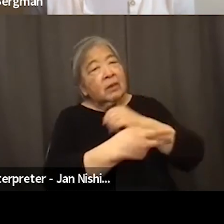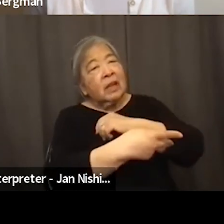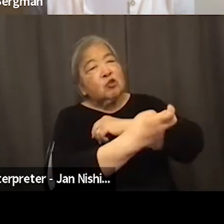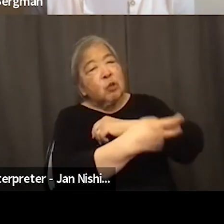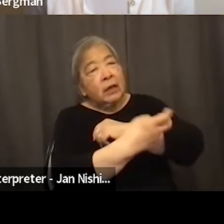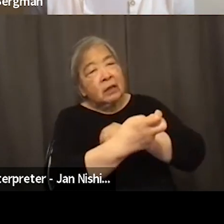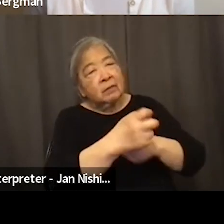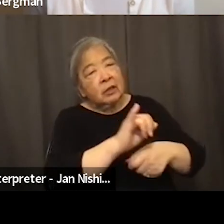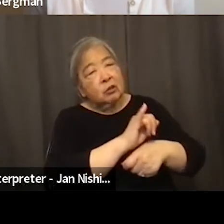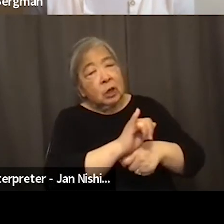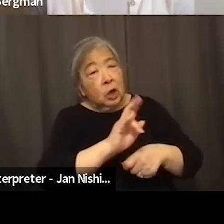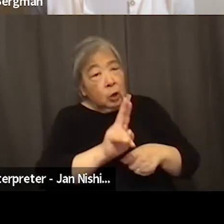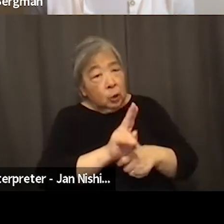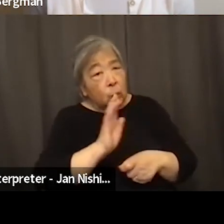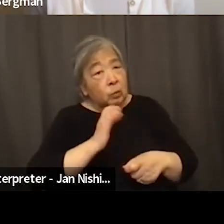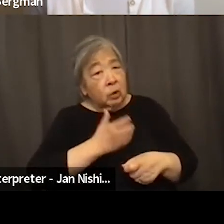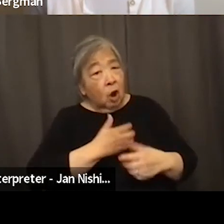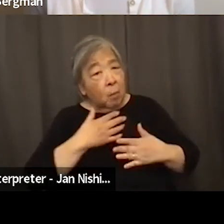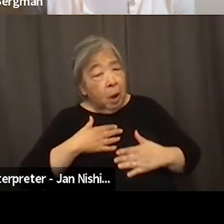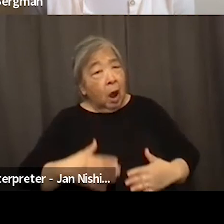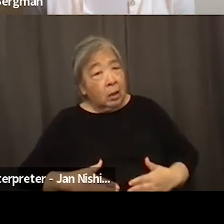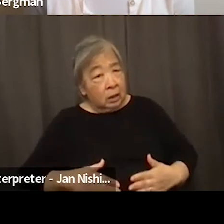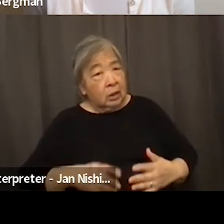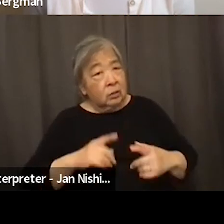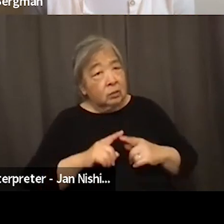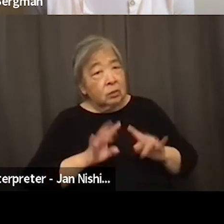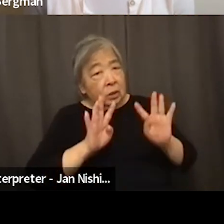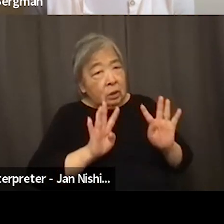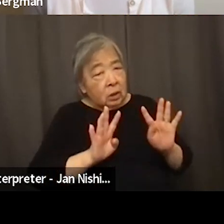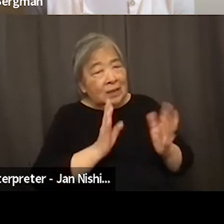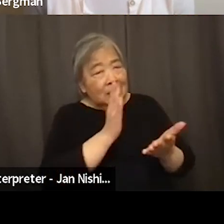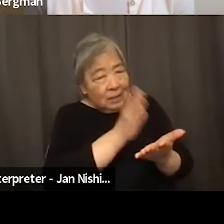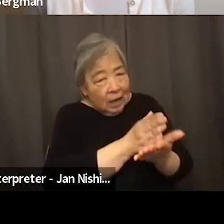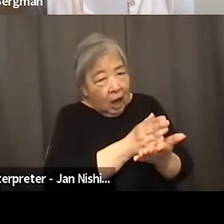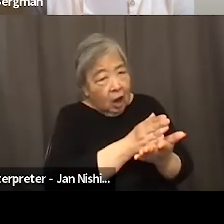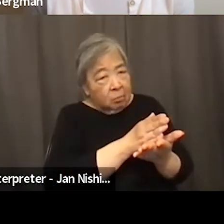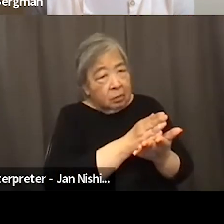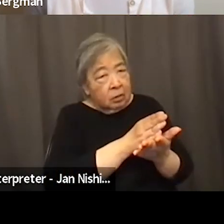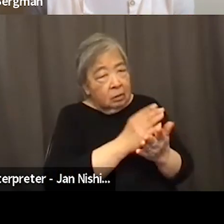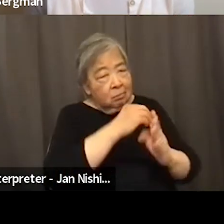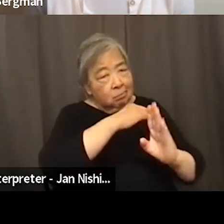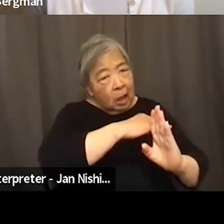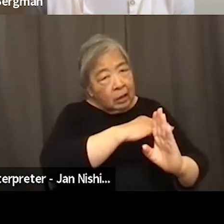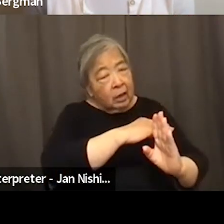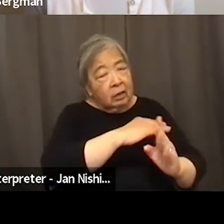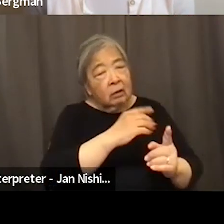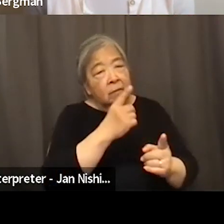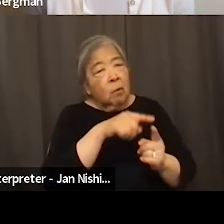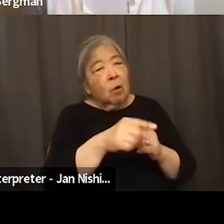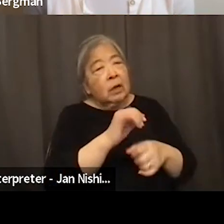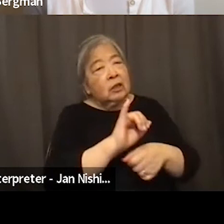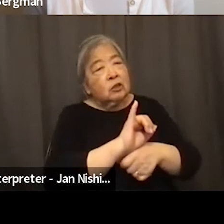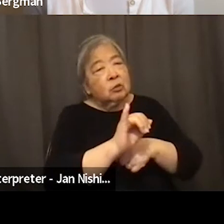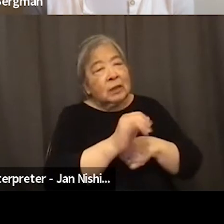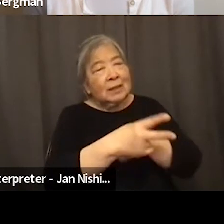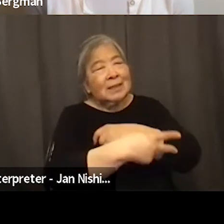and used our bodies to put a literal like stop blockade to these industries, to stealing